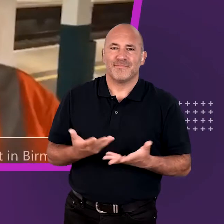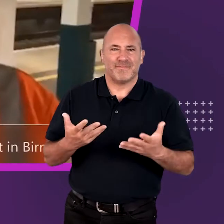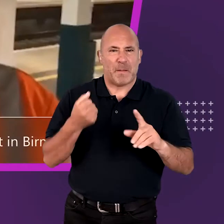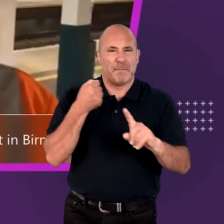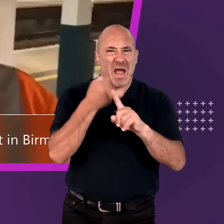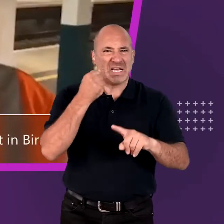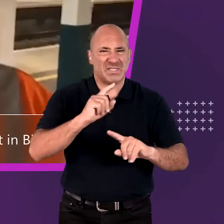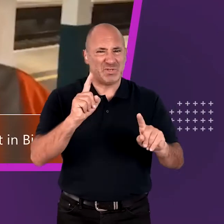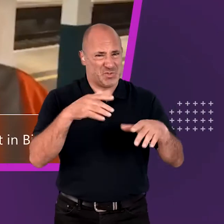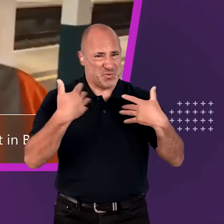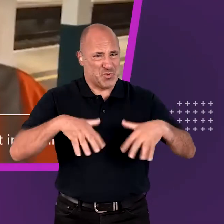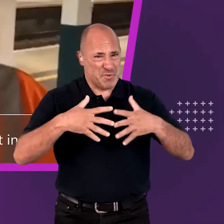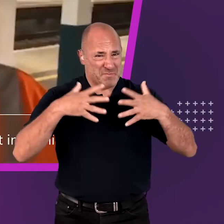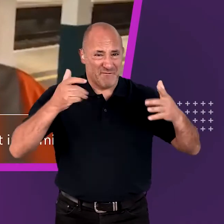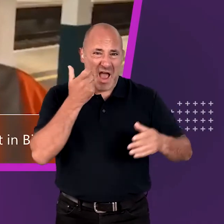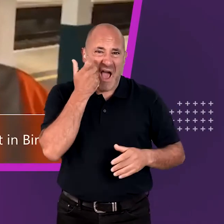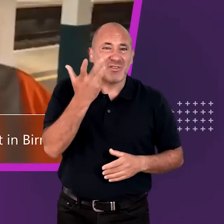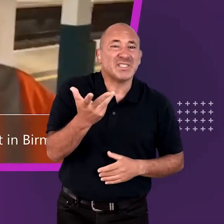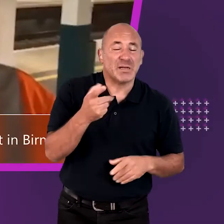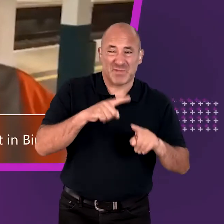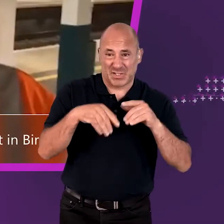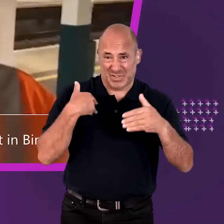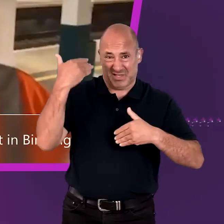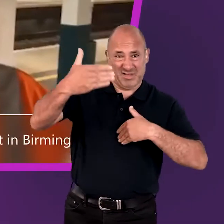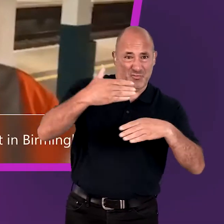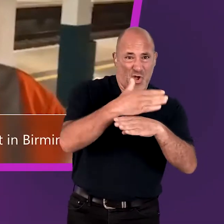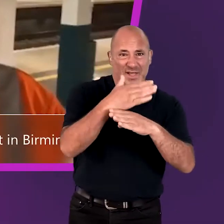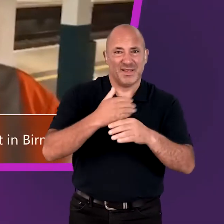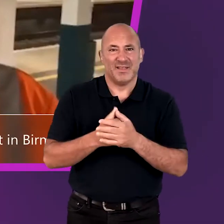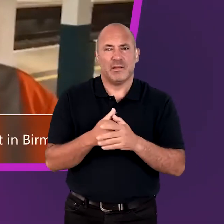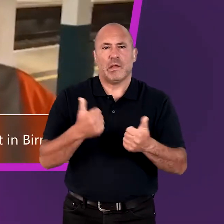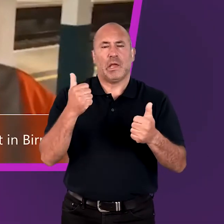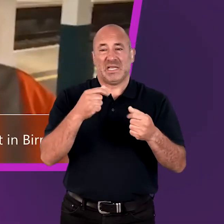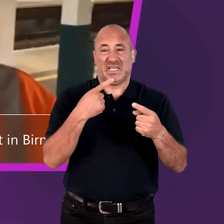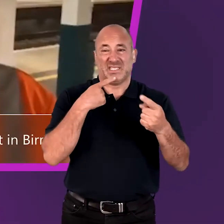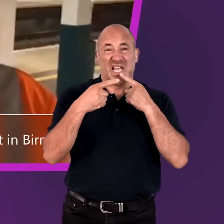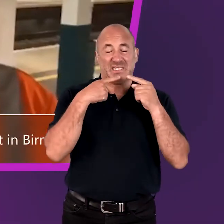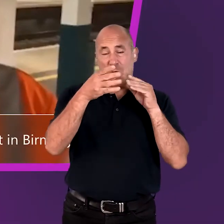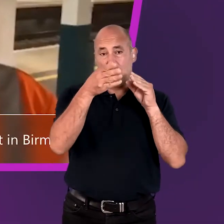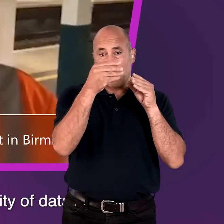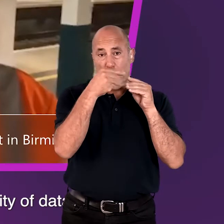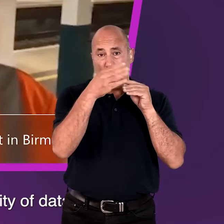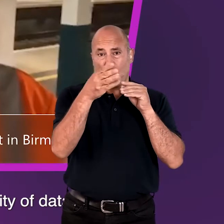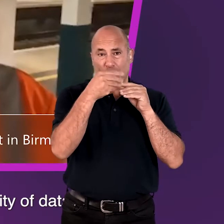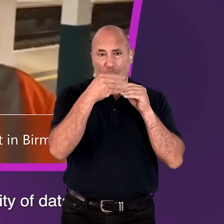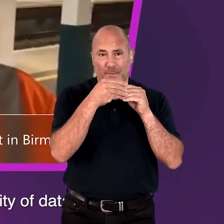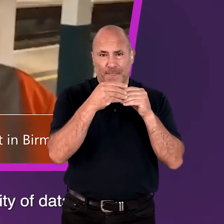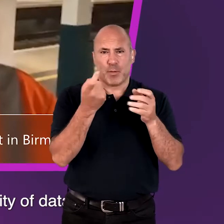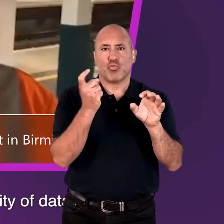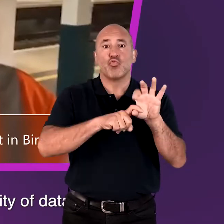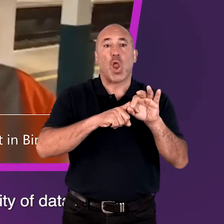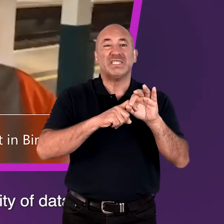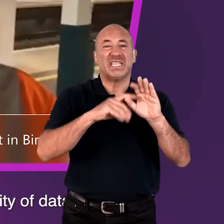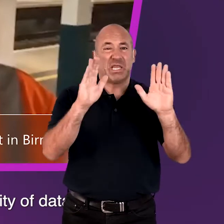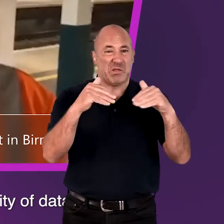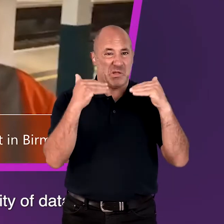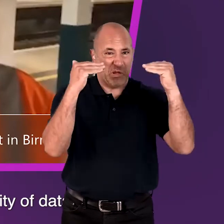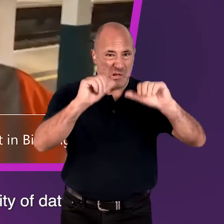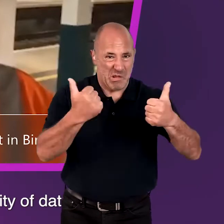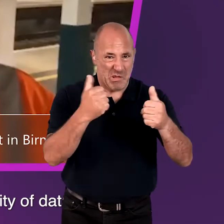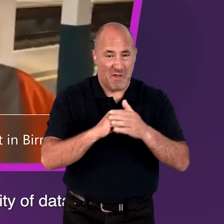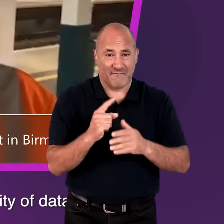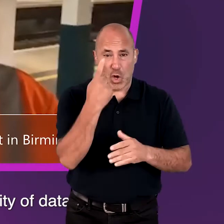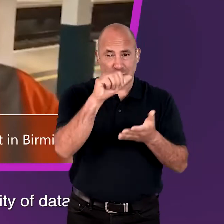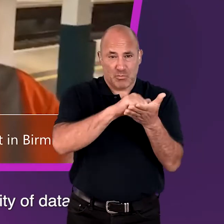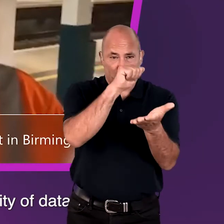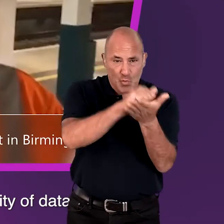I think it'll have a massive impact on what we do on a daily basis, especially in the front line. The benefits is it's